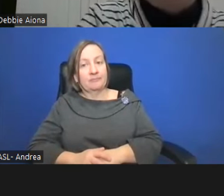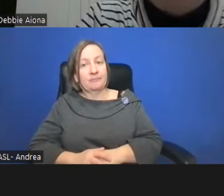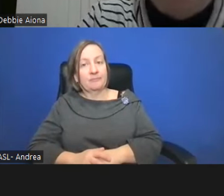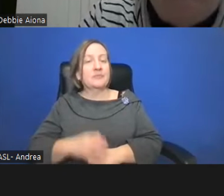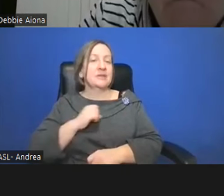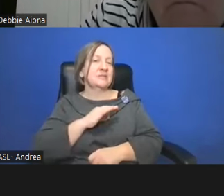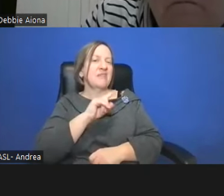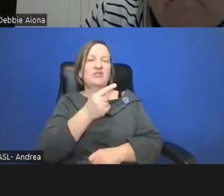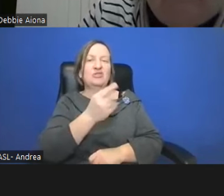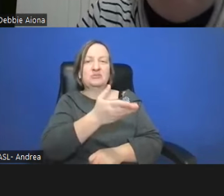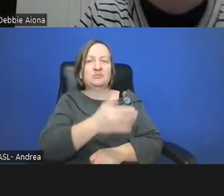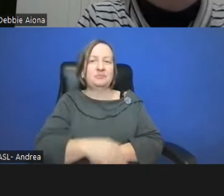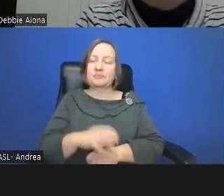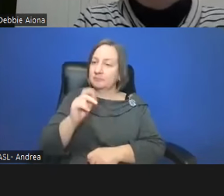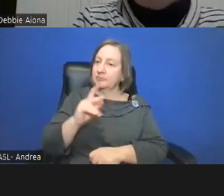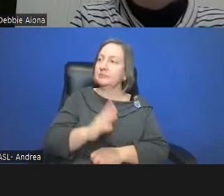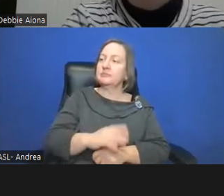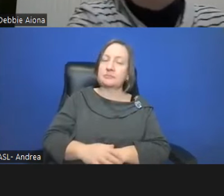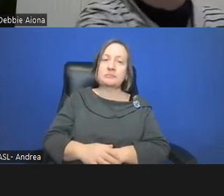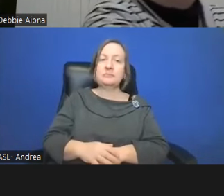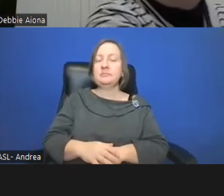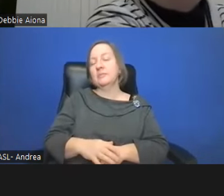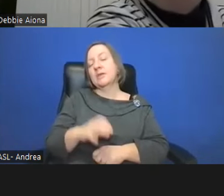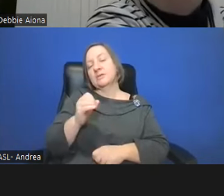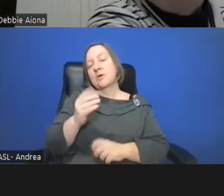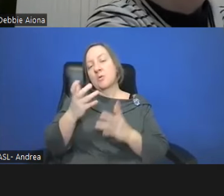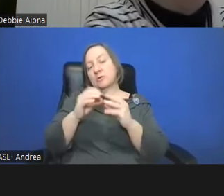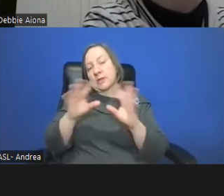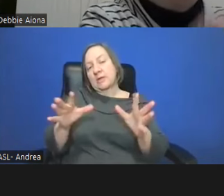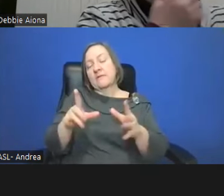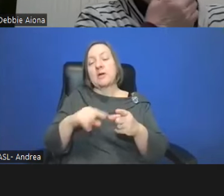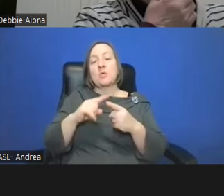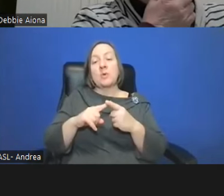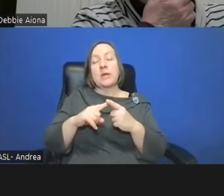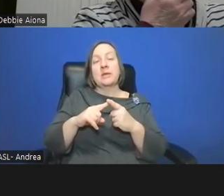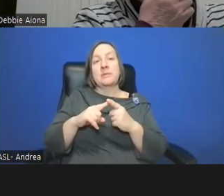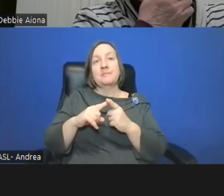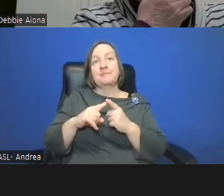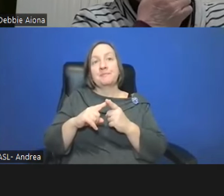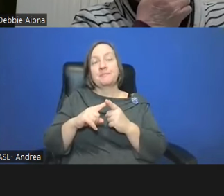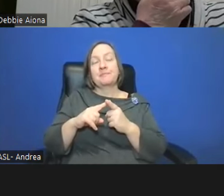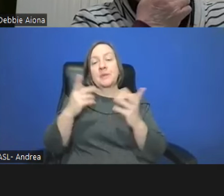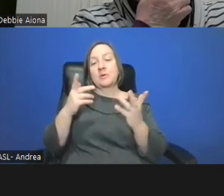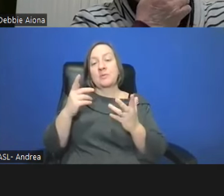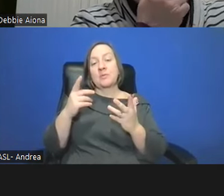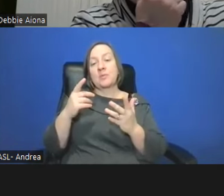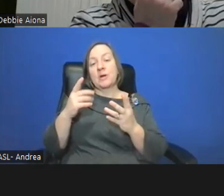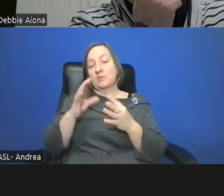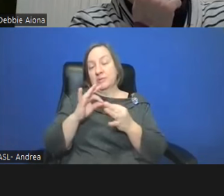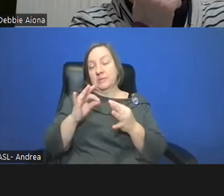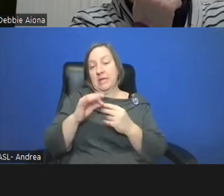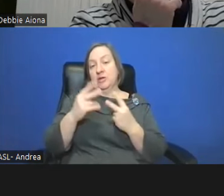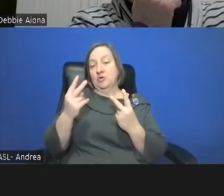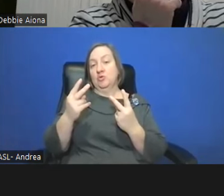Staff can go first. Okay. Yeah, so just to clarify, when what was said is that